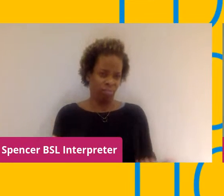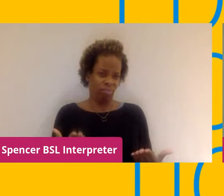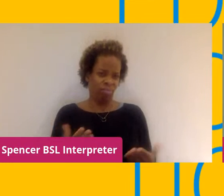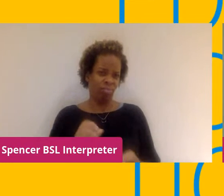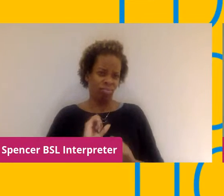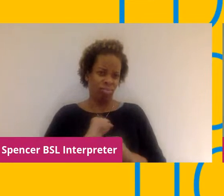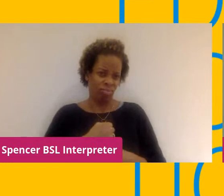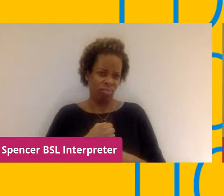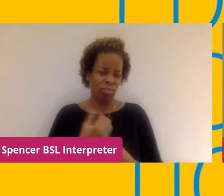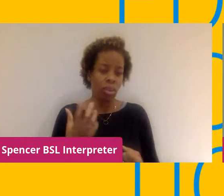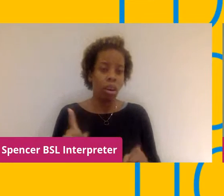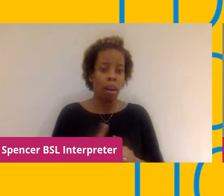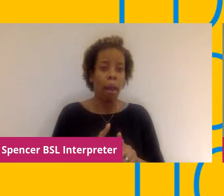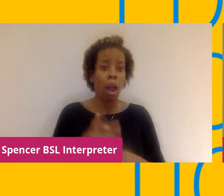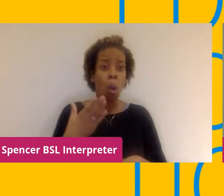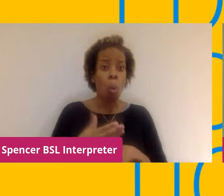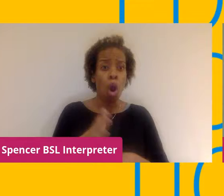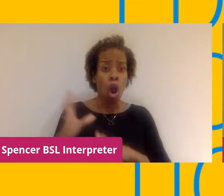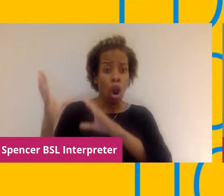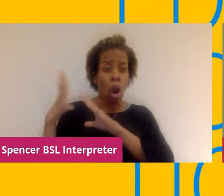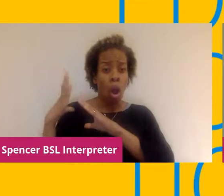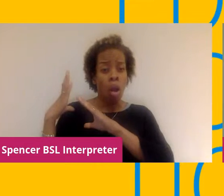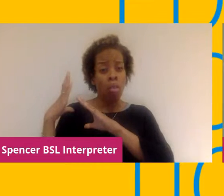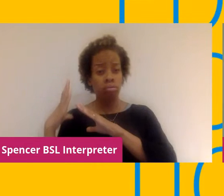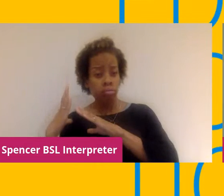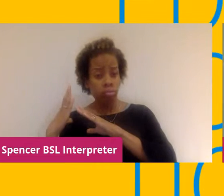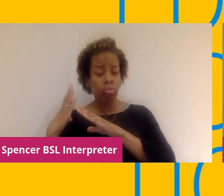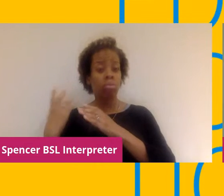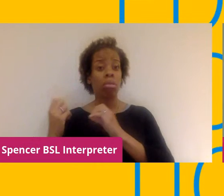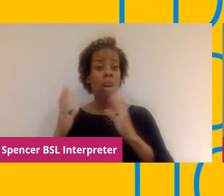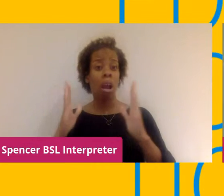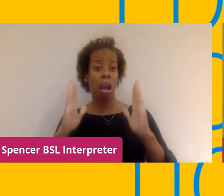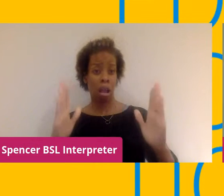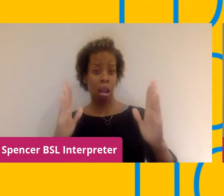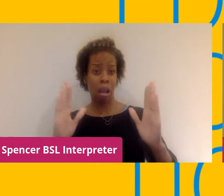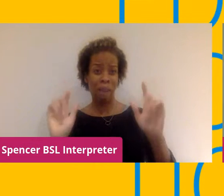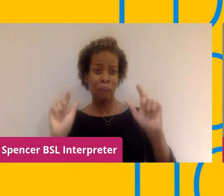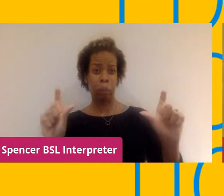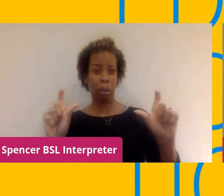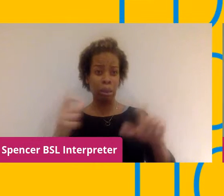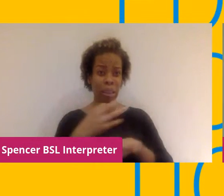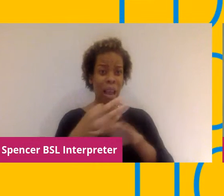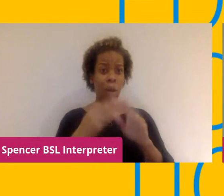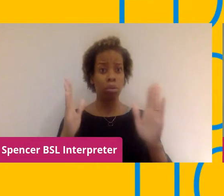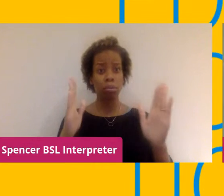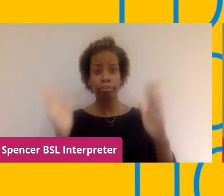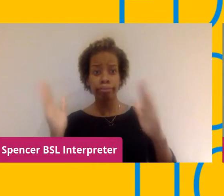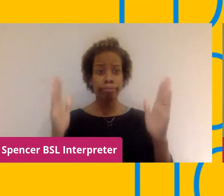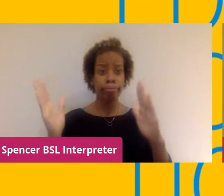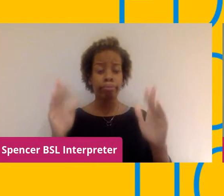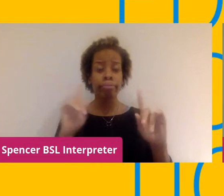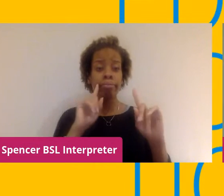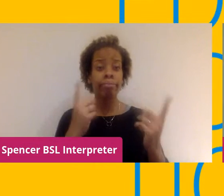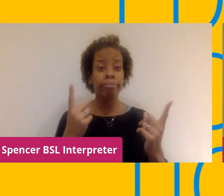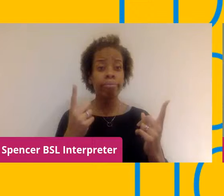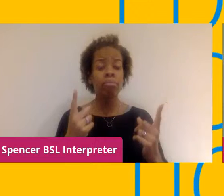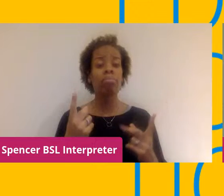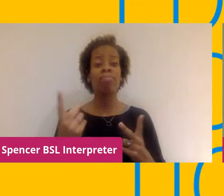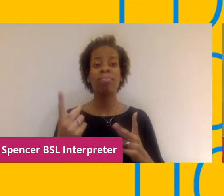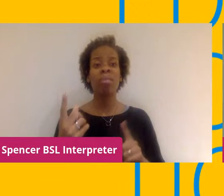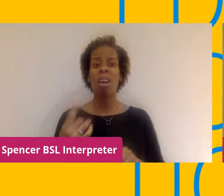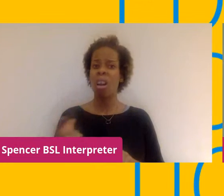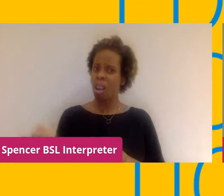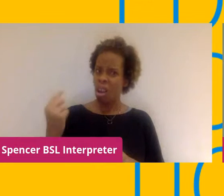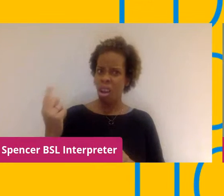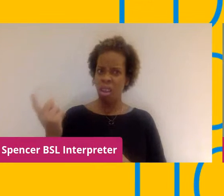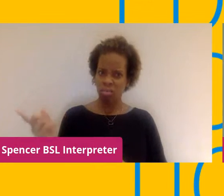workloads, lack of flexibility in your hours, job security, There's increasing requests for ARPS staff to be on site when they